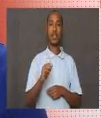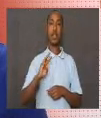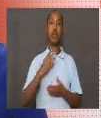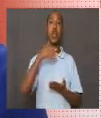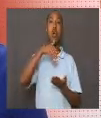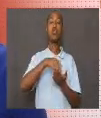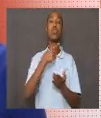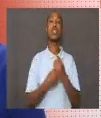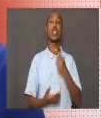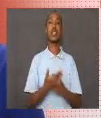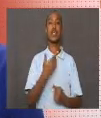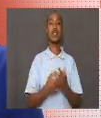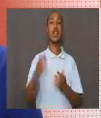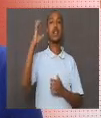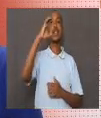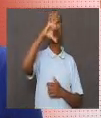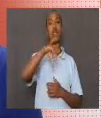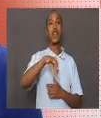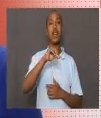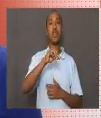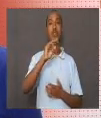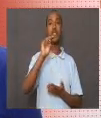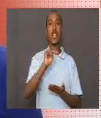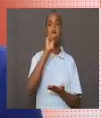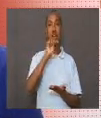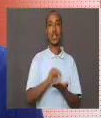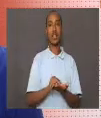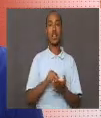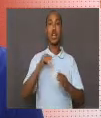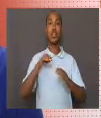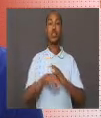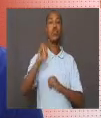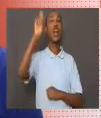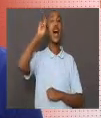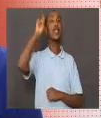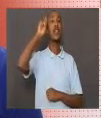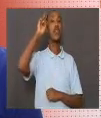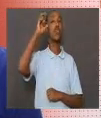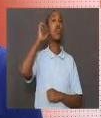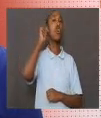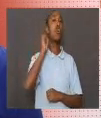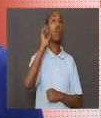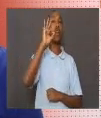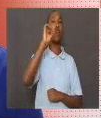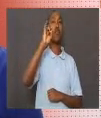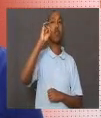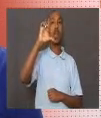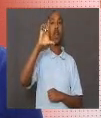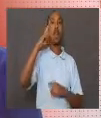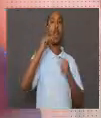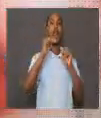also discussed the discovery of the nucleus through Rutherford's gold foil